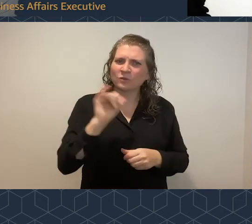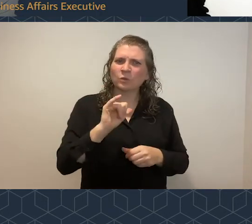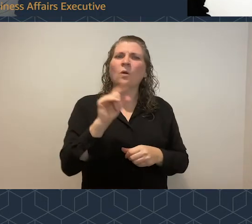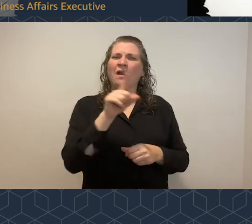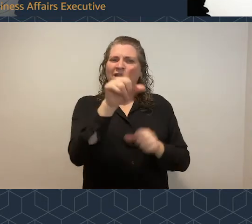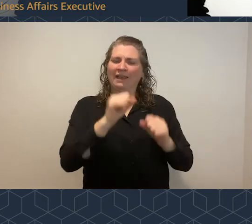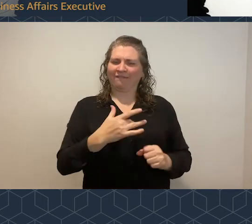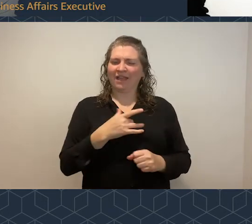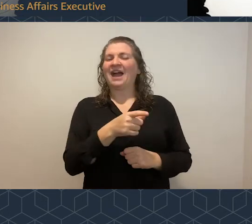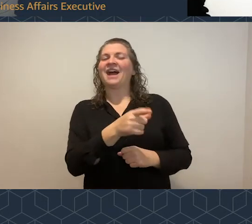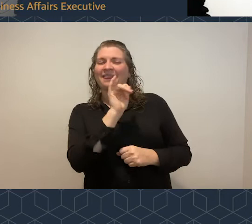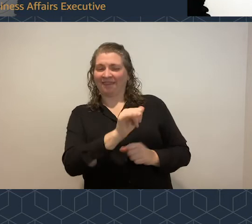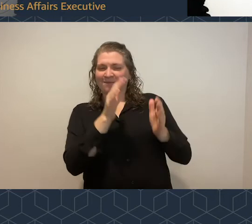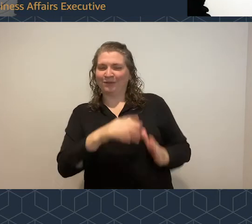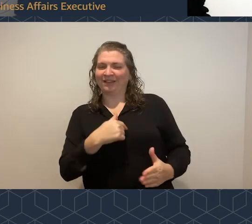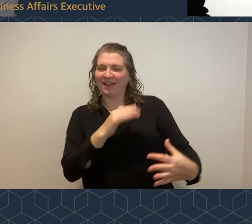interview?